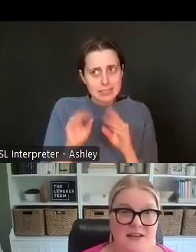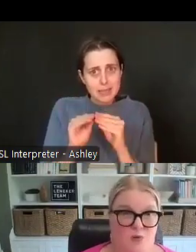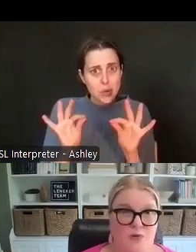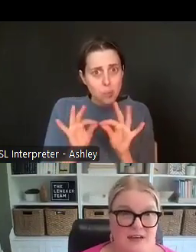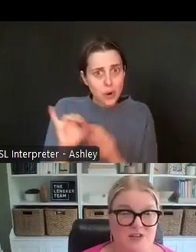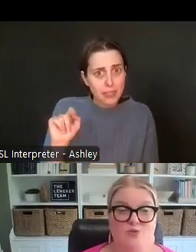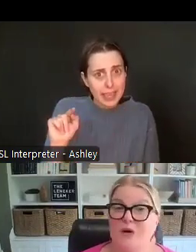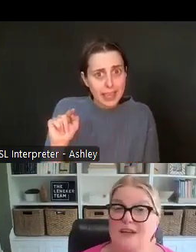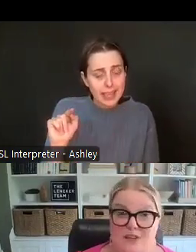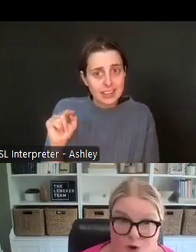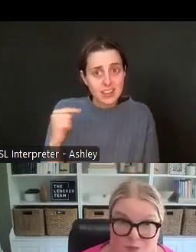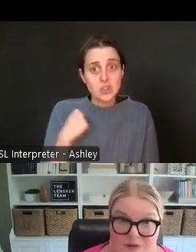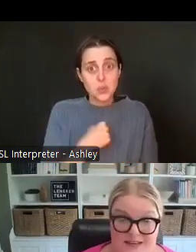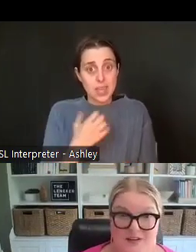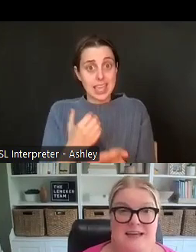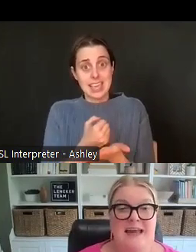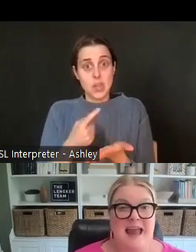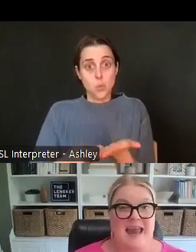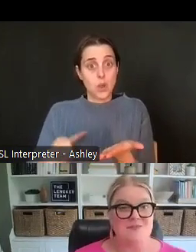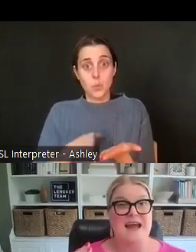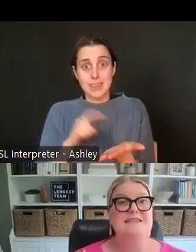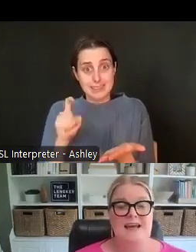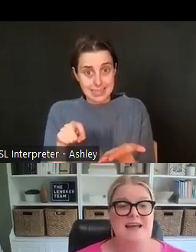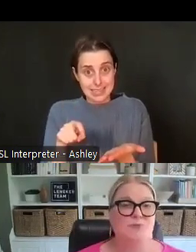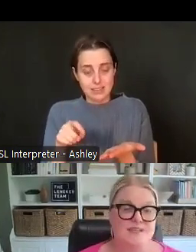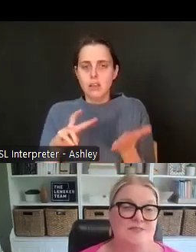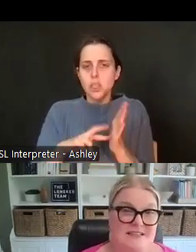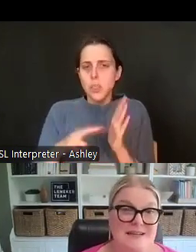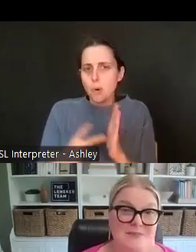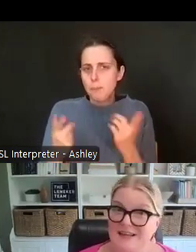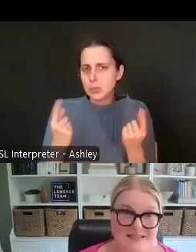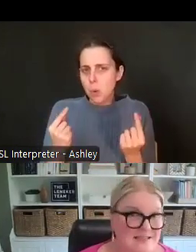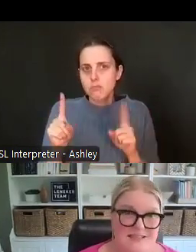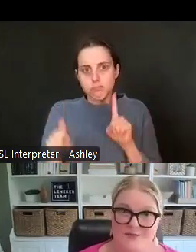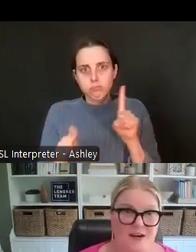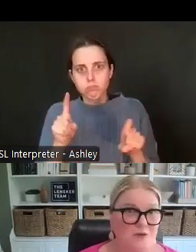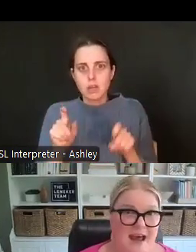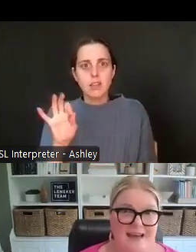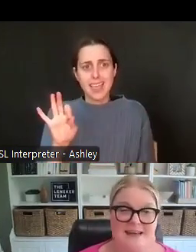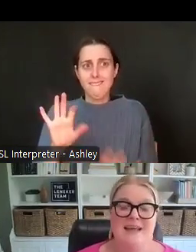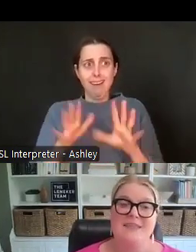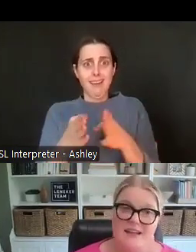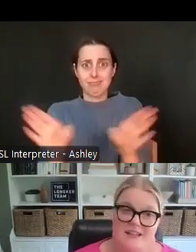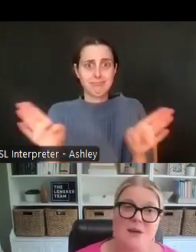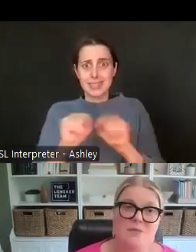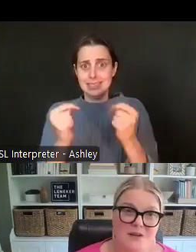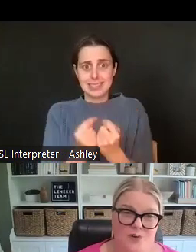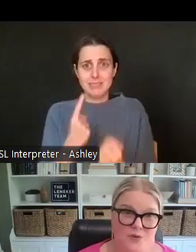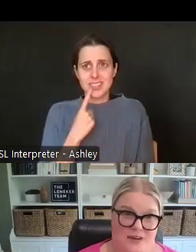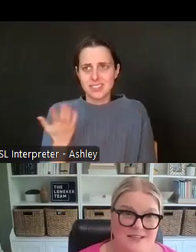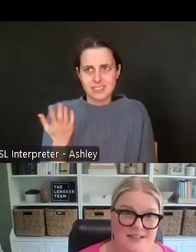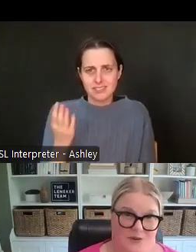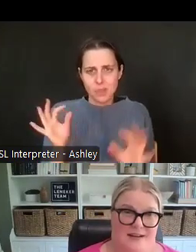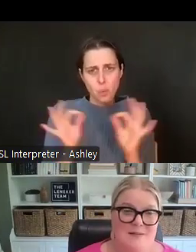this meeting what we need to? What is the purpose of it? And if 99% of the team is saying this isn't value added, then it's probably